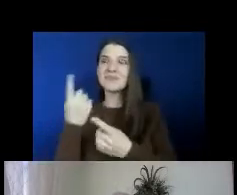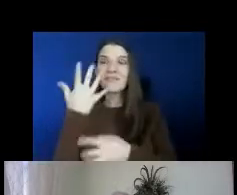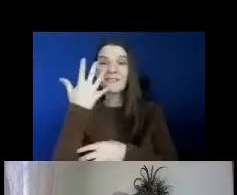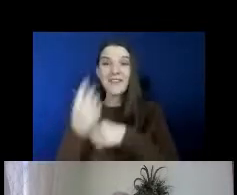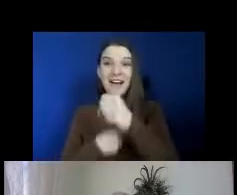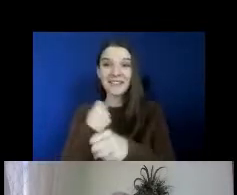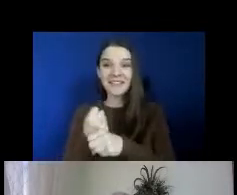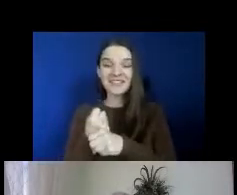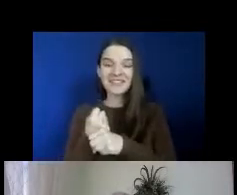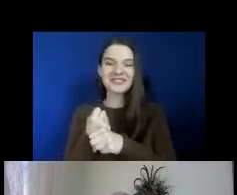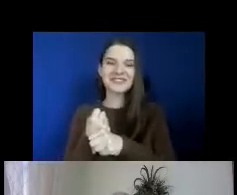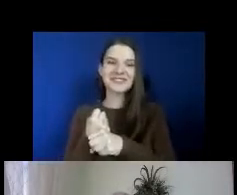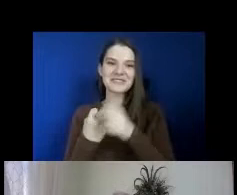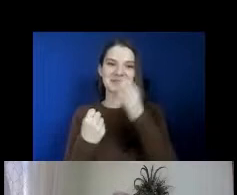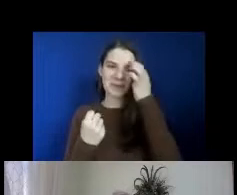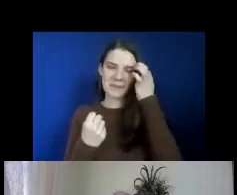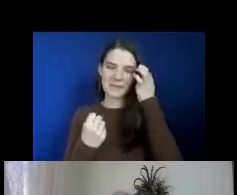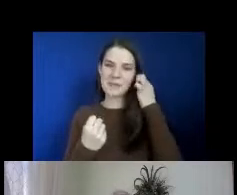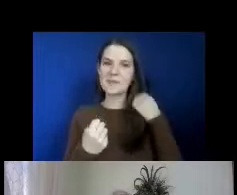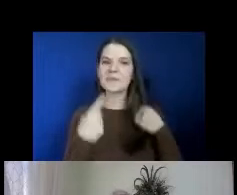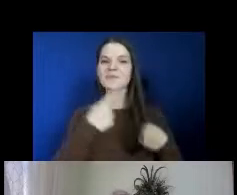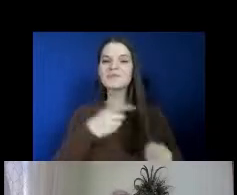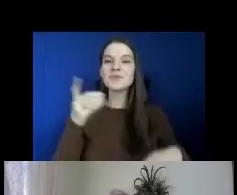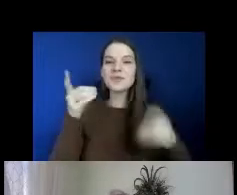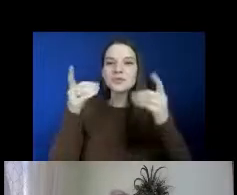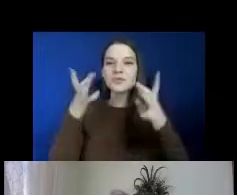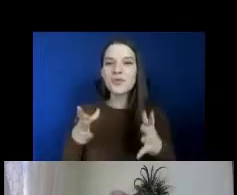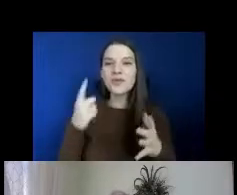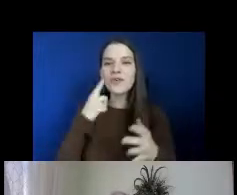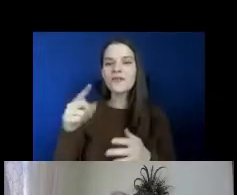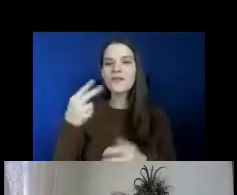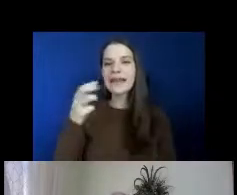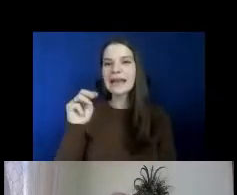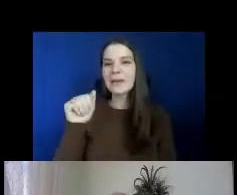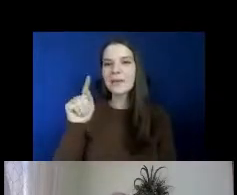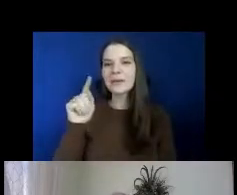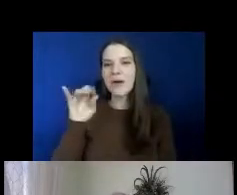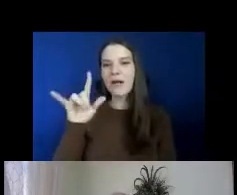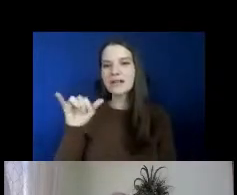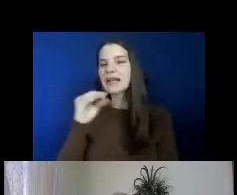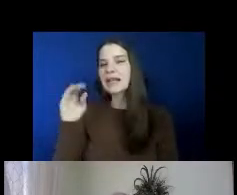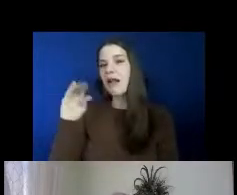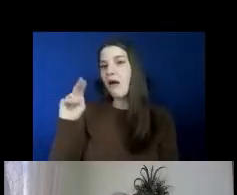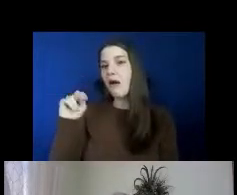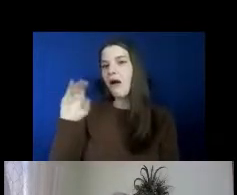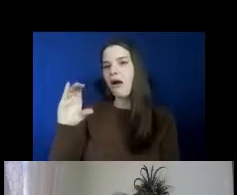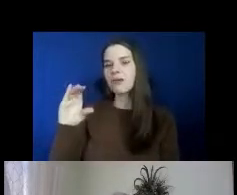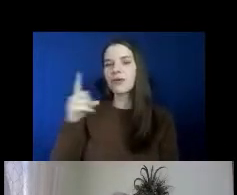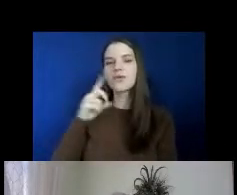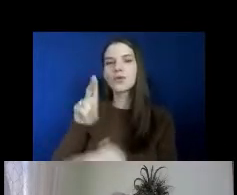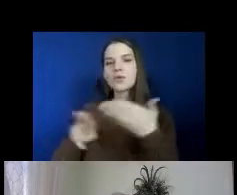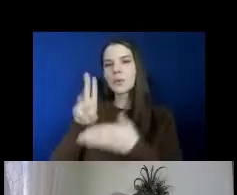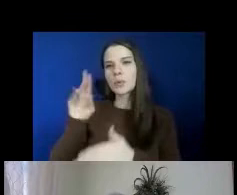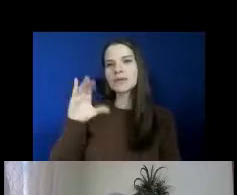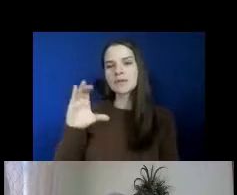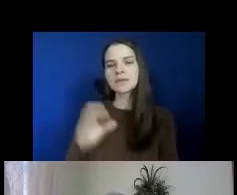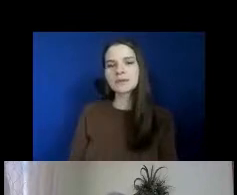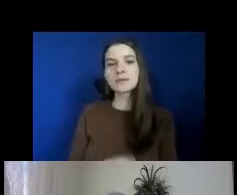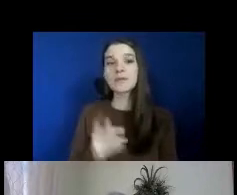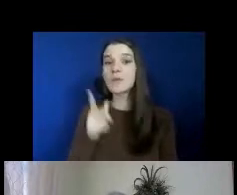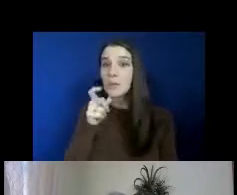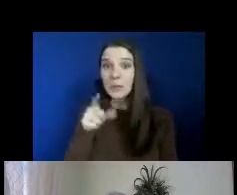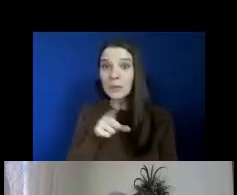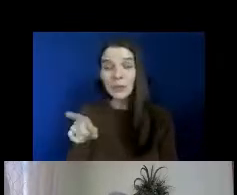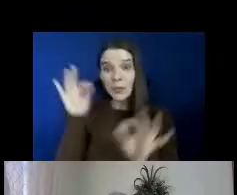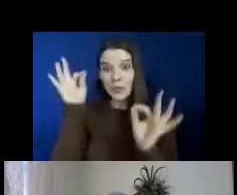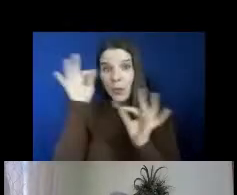years, as she was the director of hematology and oncology at the University of Wisconsin. For those of you who